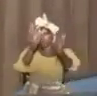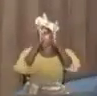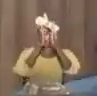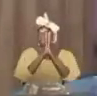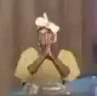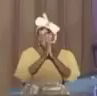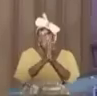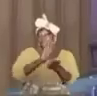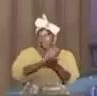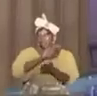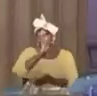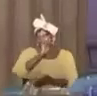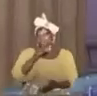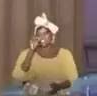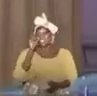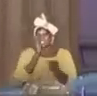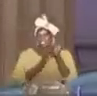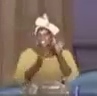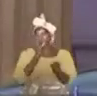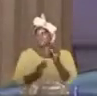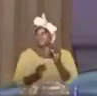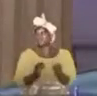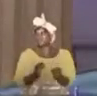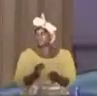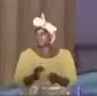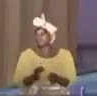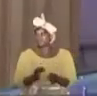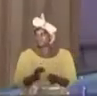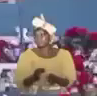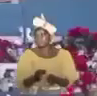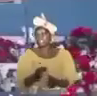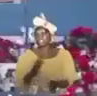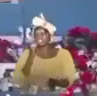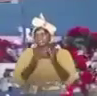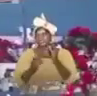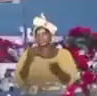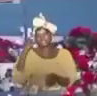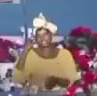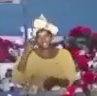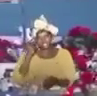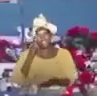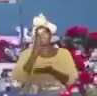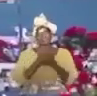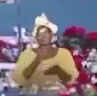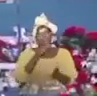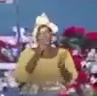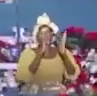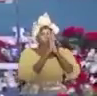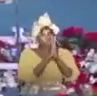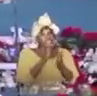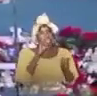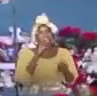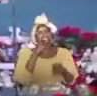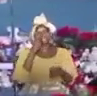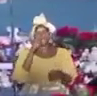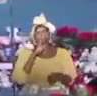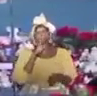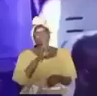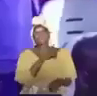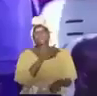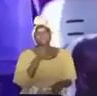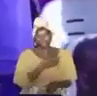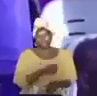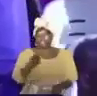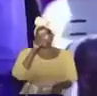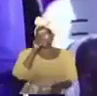is serious in the prayer life must be someone who is getting into ministry, please give yourself a renewed orientation.